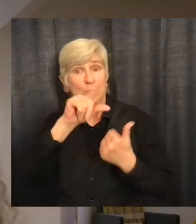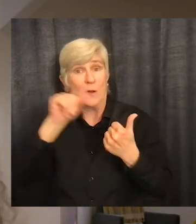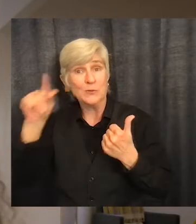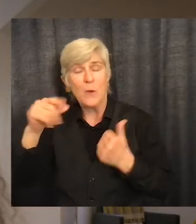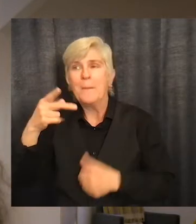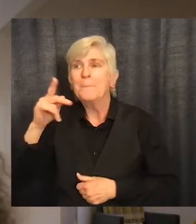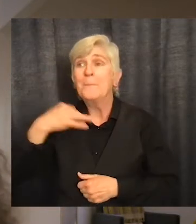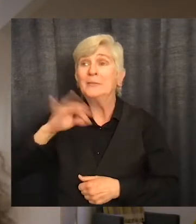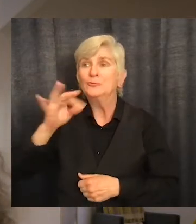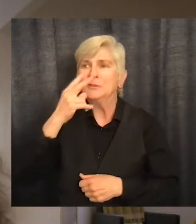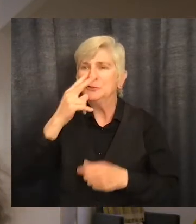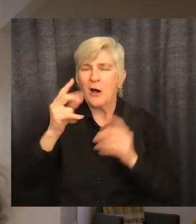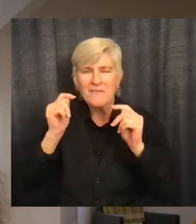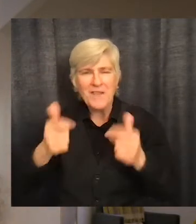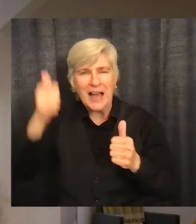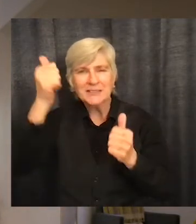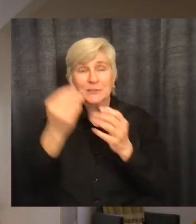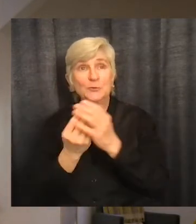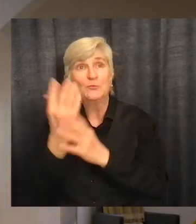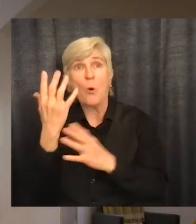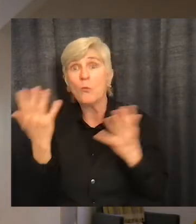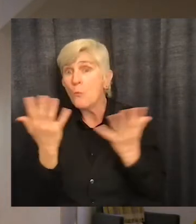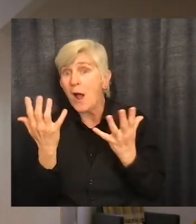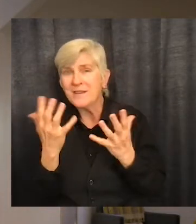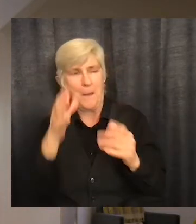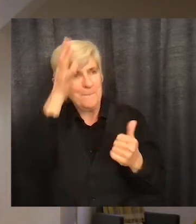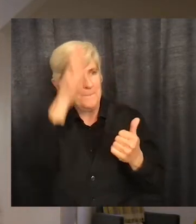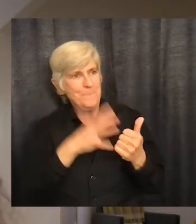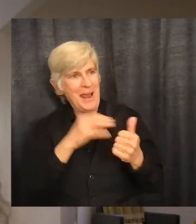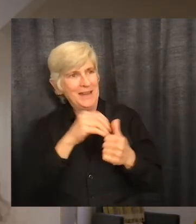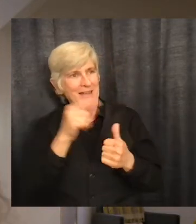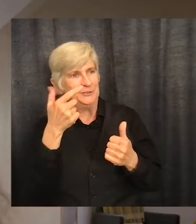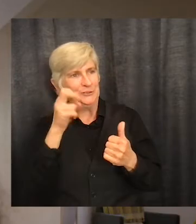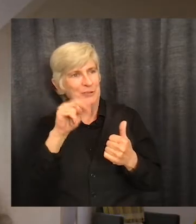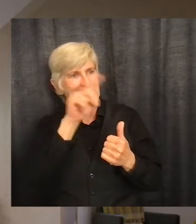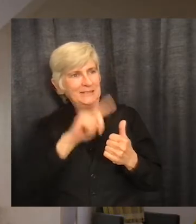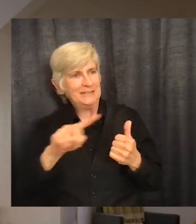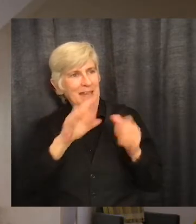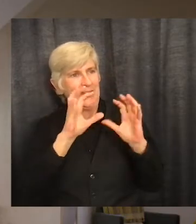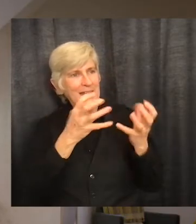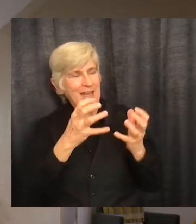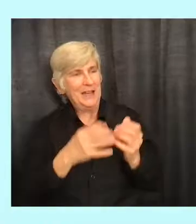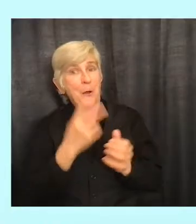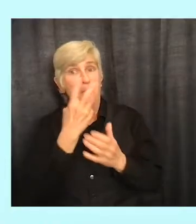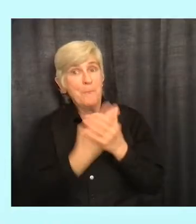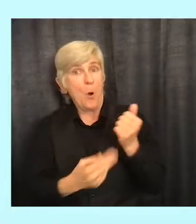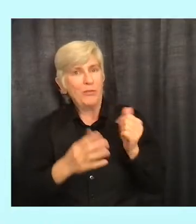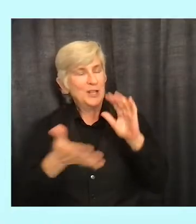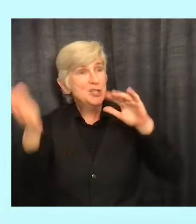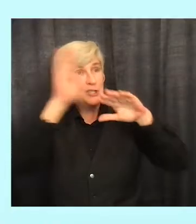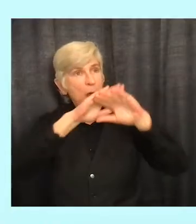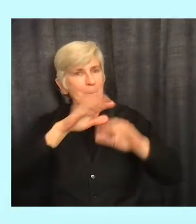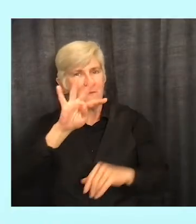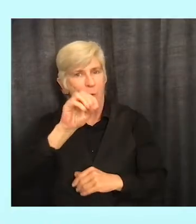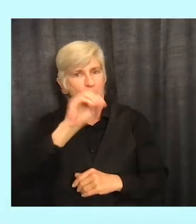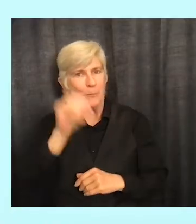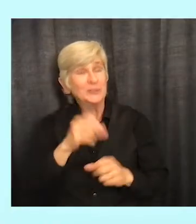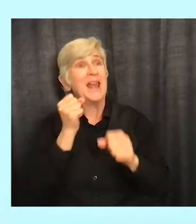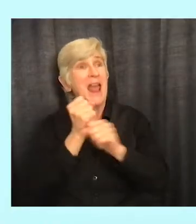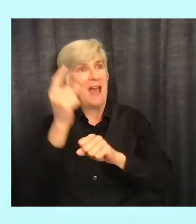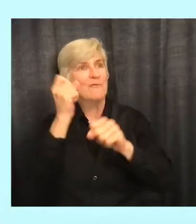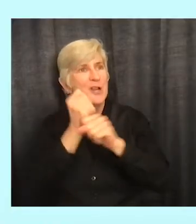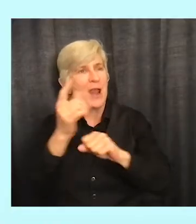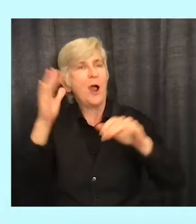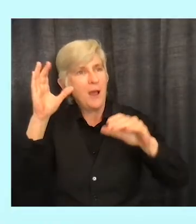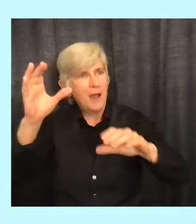that. And in 2020, Pinterest saw the fastest growth among men in Gen Z. Both have jumped